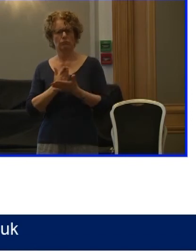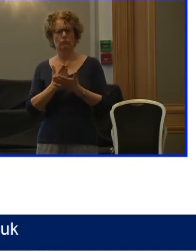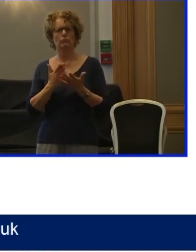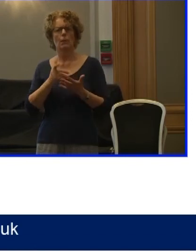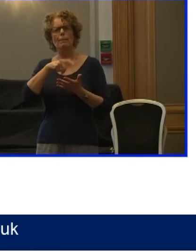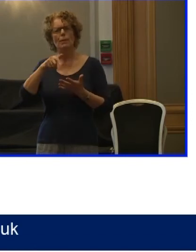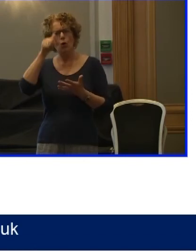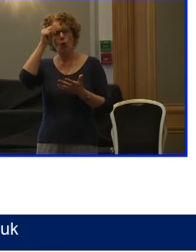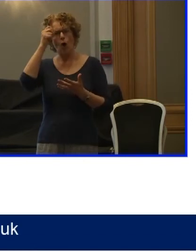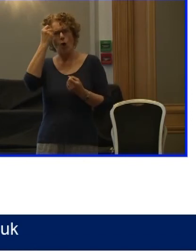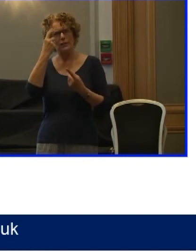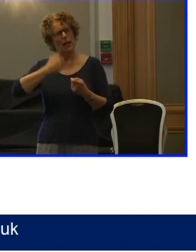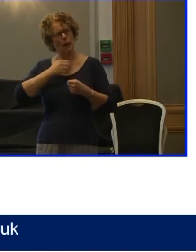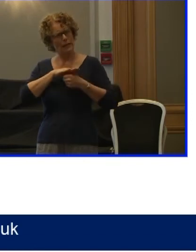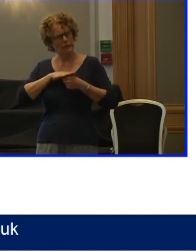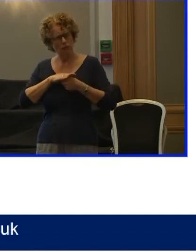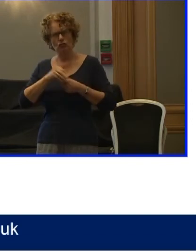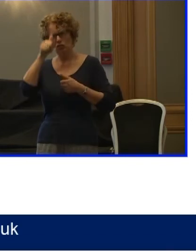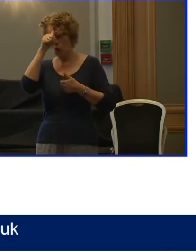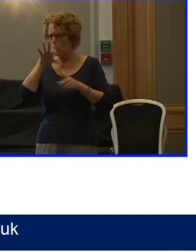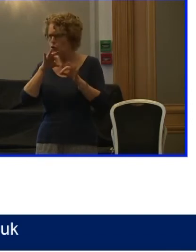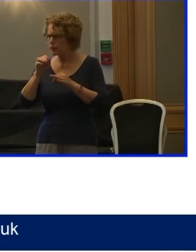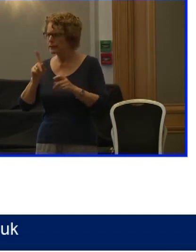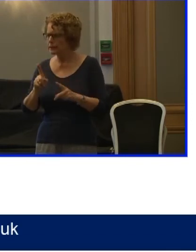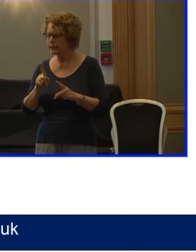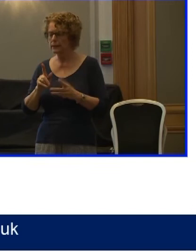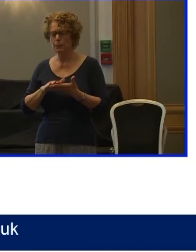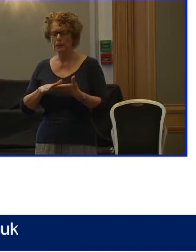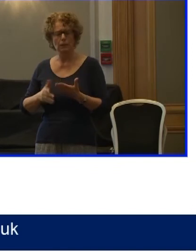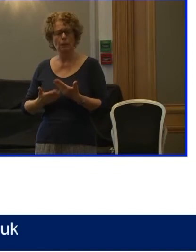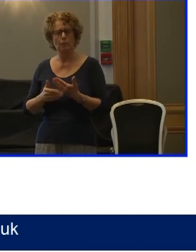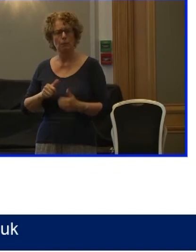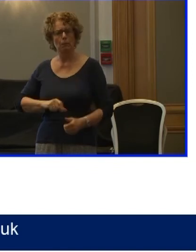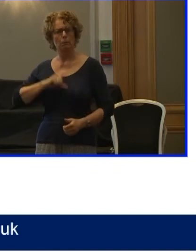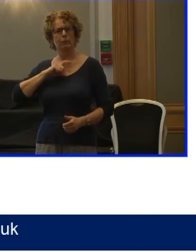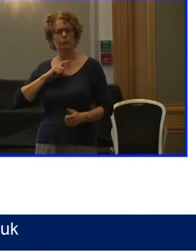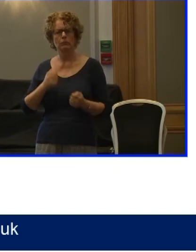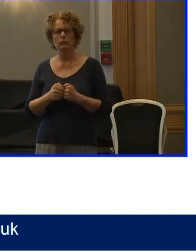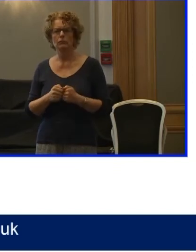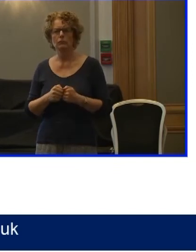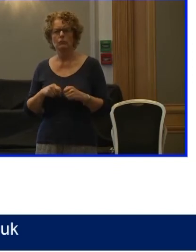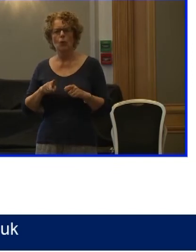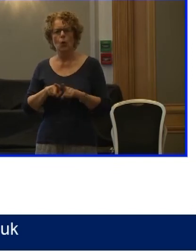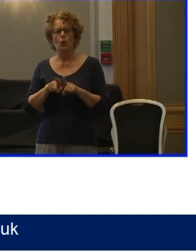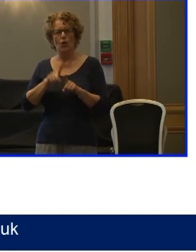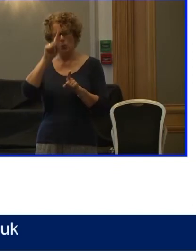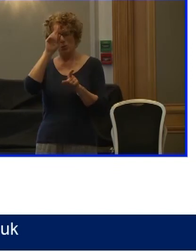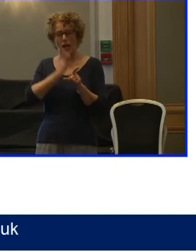know about their condition, they know what their choices are, that increases their confidence and also can minimise psychological